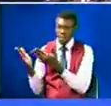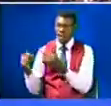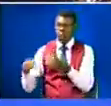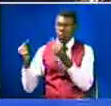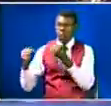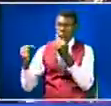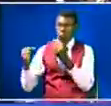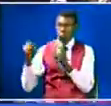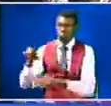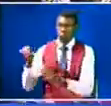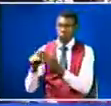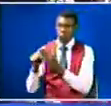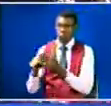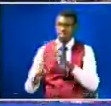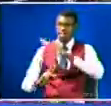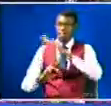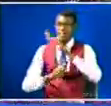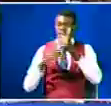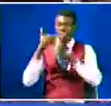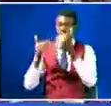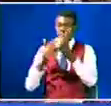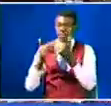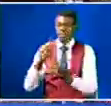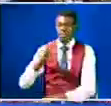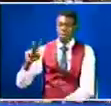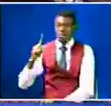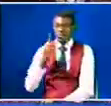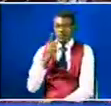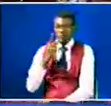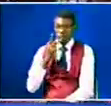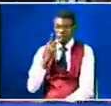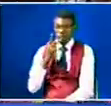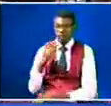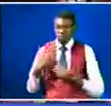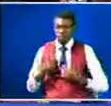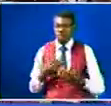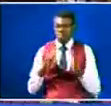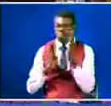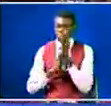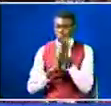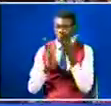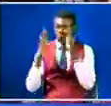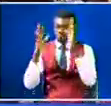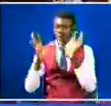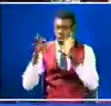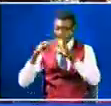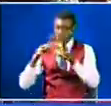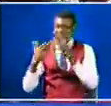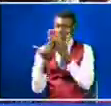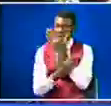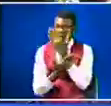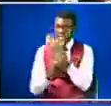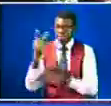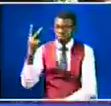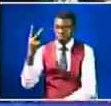The bridge, which was built courtesy of West Pokot County of Kenya, has been celebrated for its ability to connect the two countries, but more